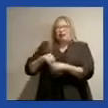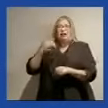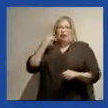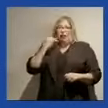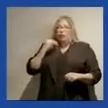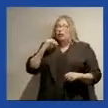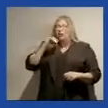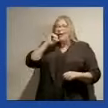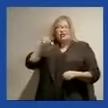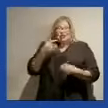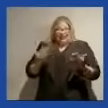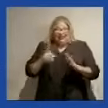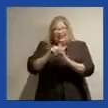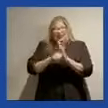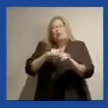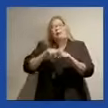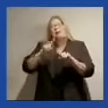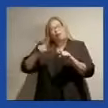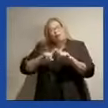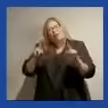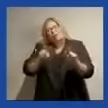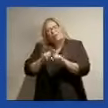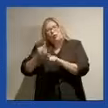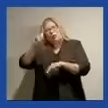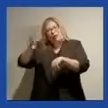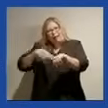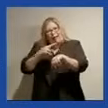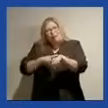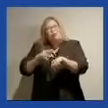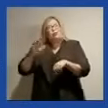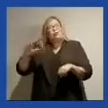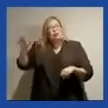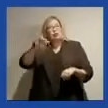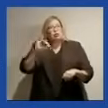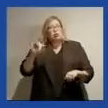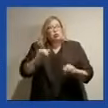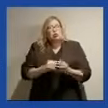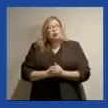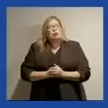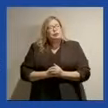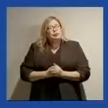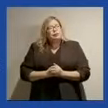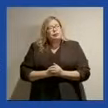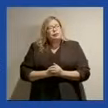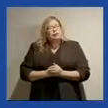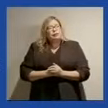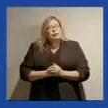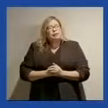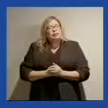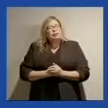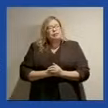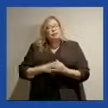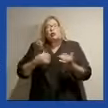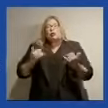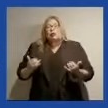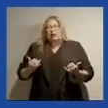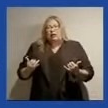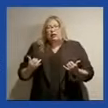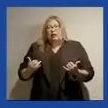a state level, followed by the dust settling and these shortfalls. So here we are